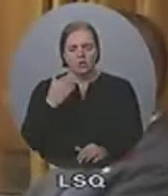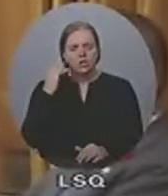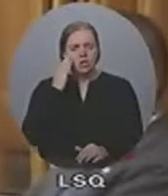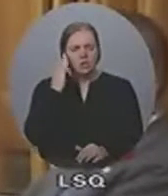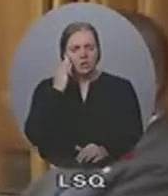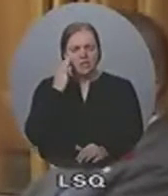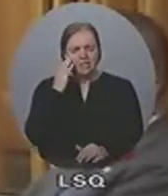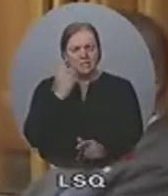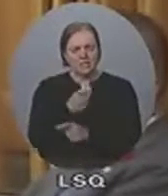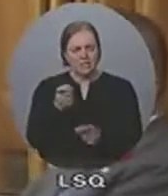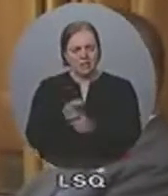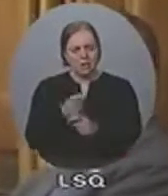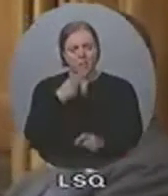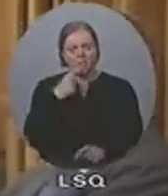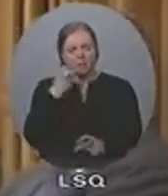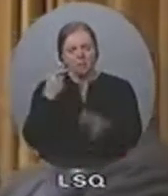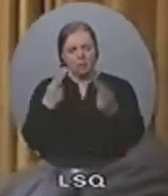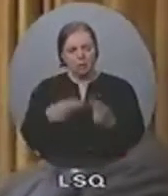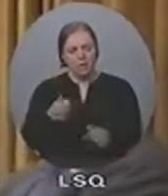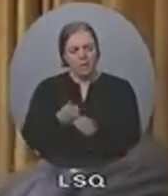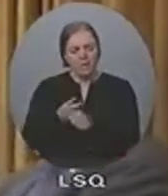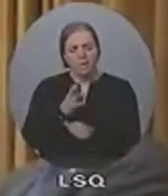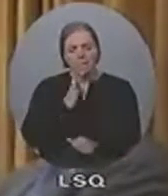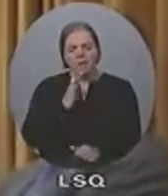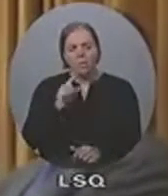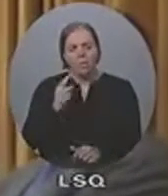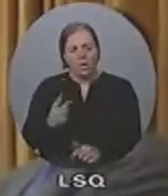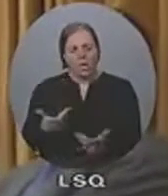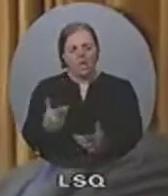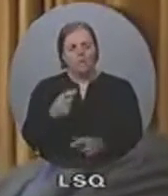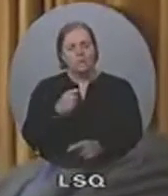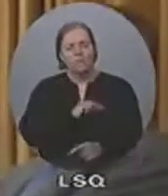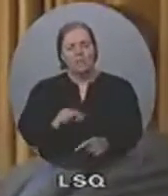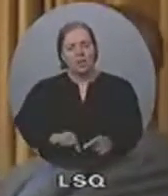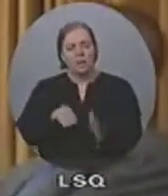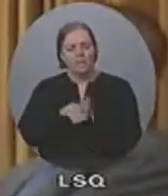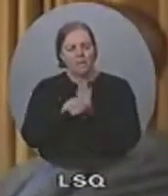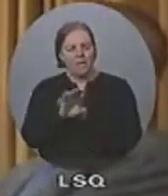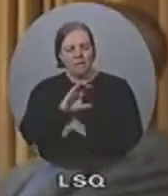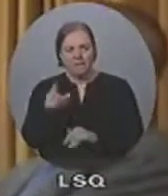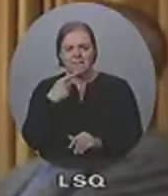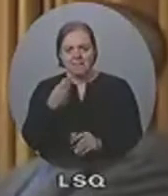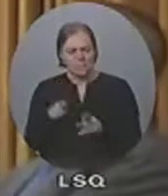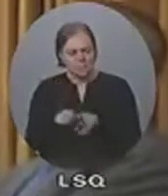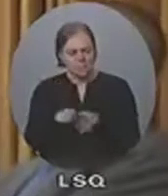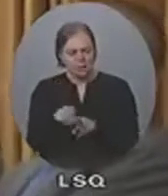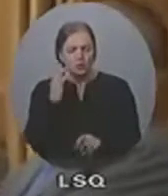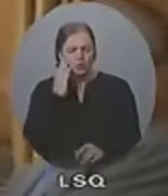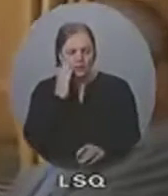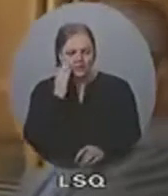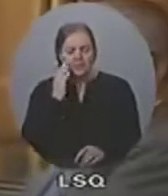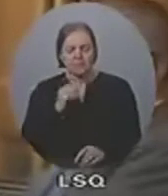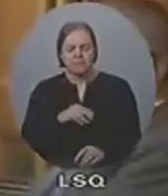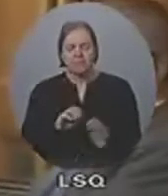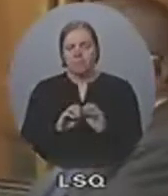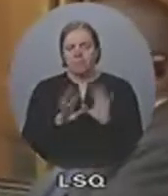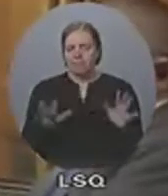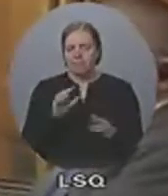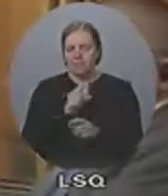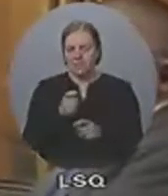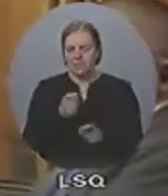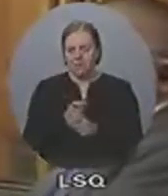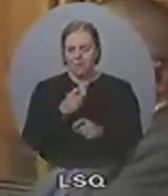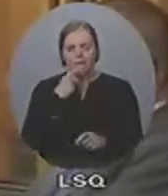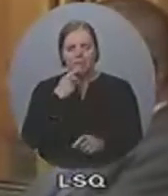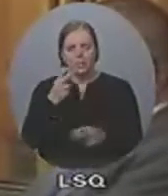what the Bank of Canada governor had to say. And it was very clear that the PBO said he makes mistakes. And why did he say that? It's because there was a study